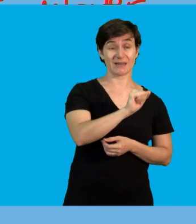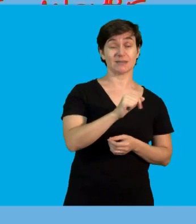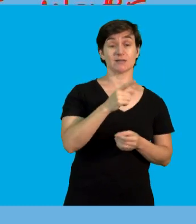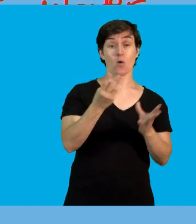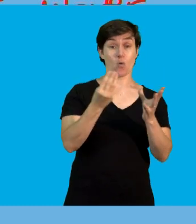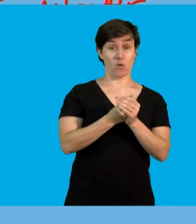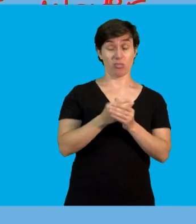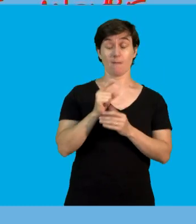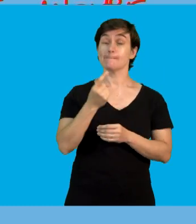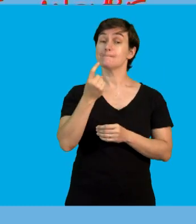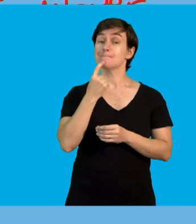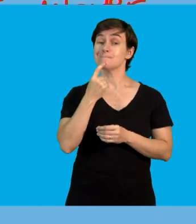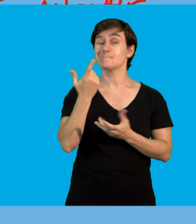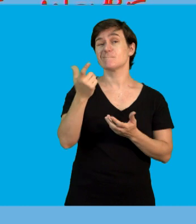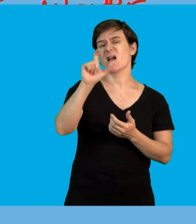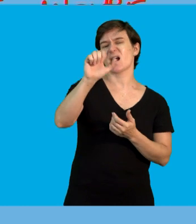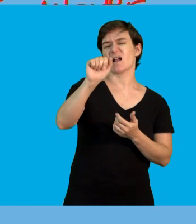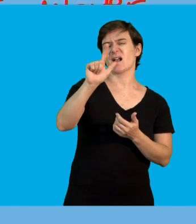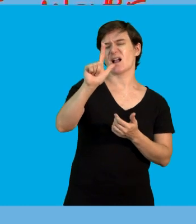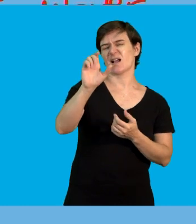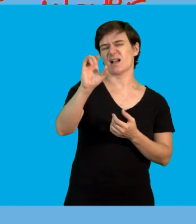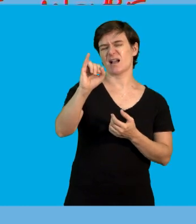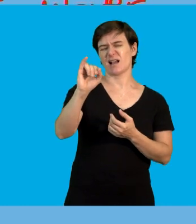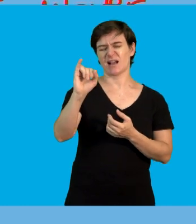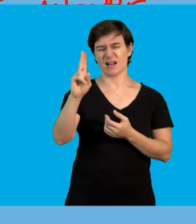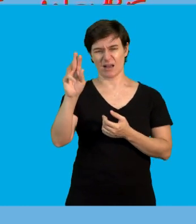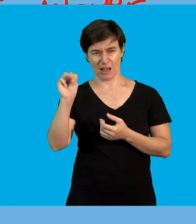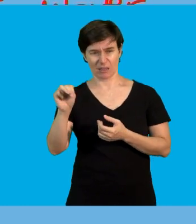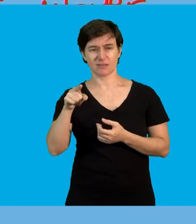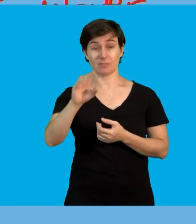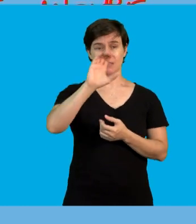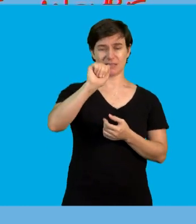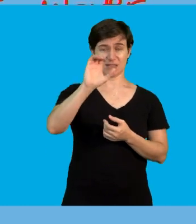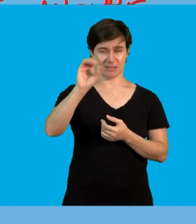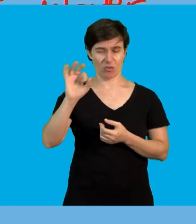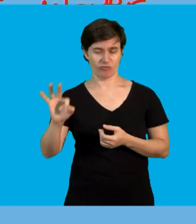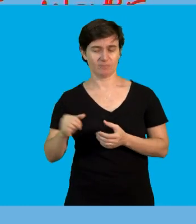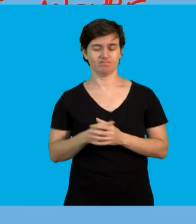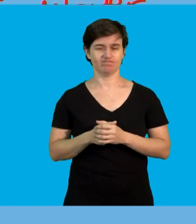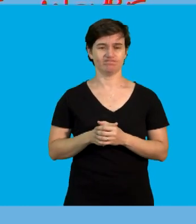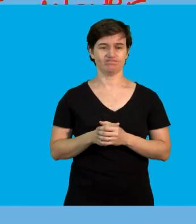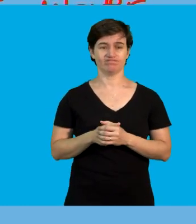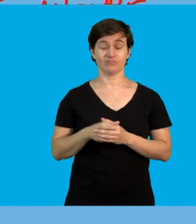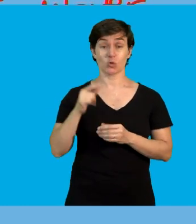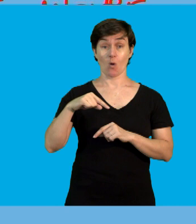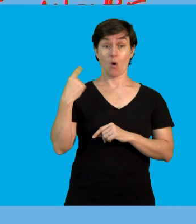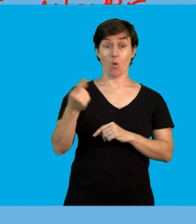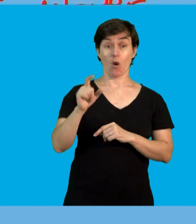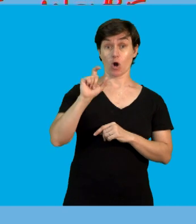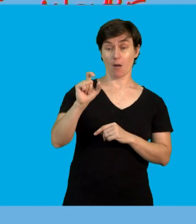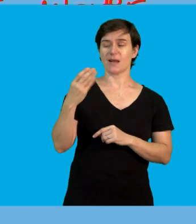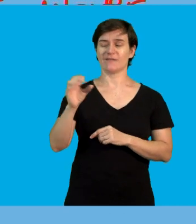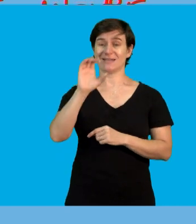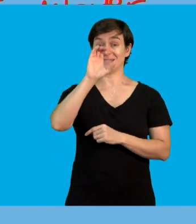plus the metal carbonate, that is now going to be calcium carbonate. So all the metal carbonates or all the carbonates, they have